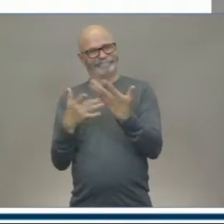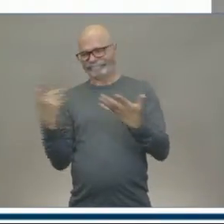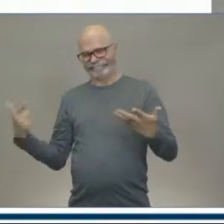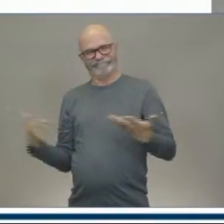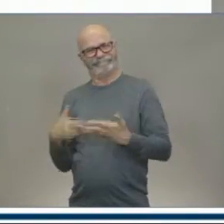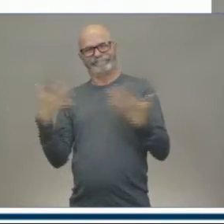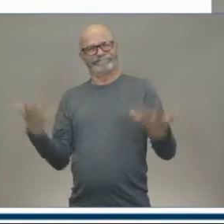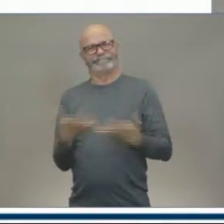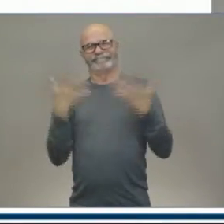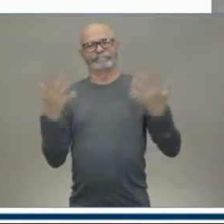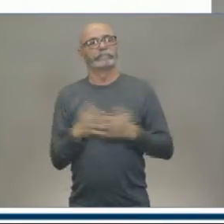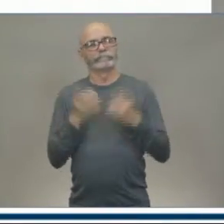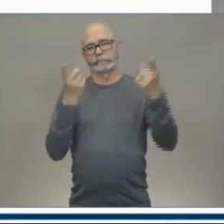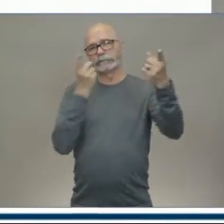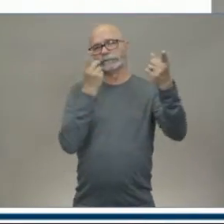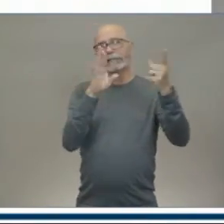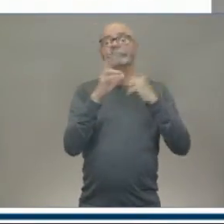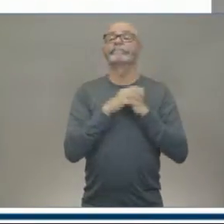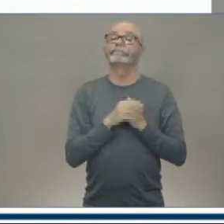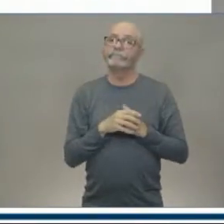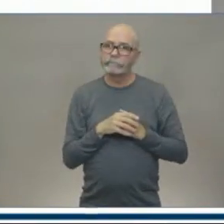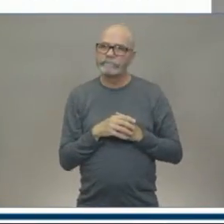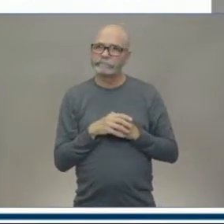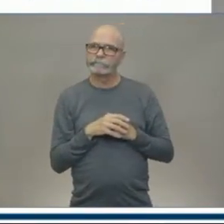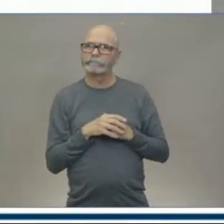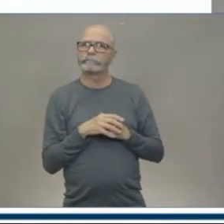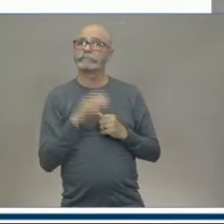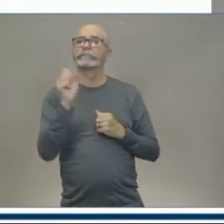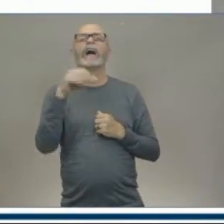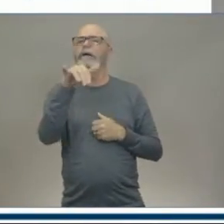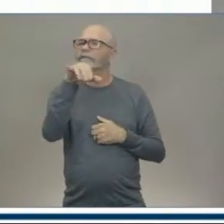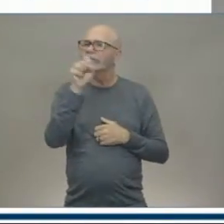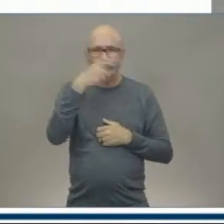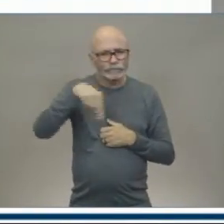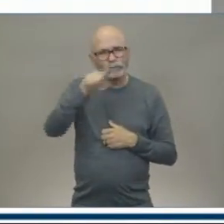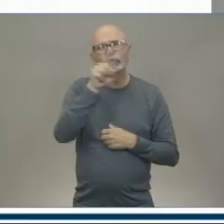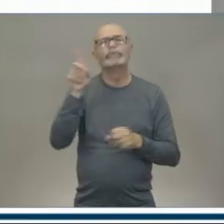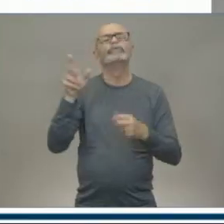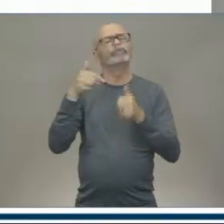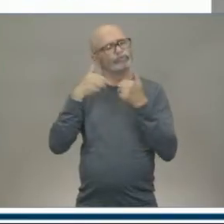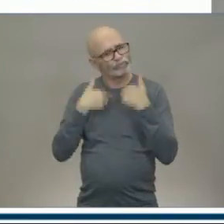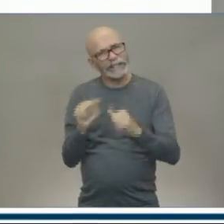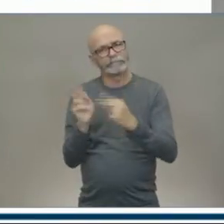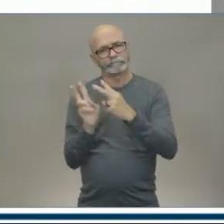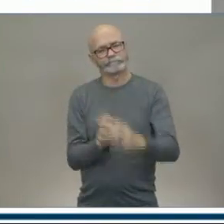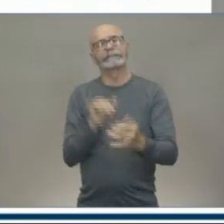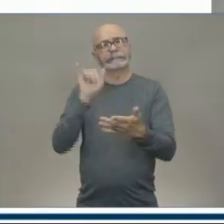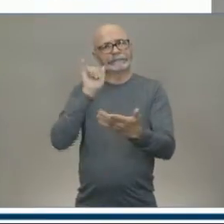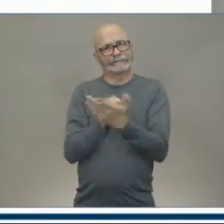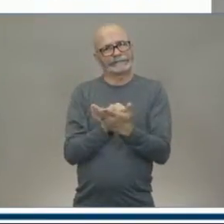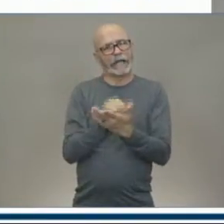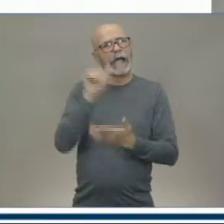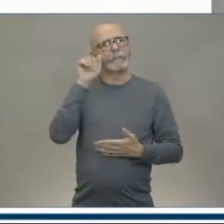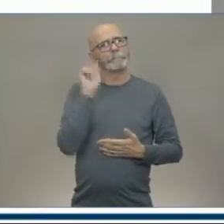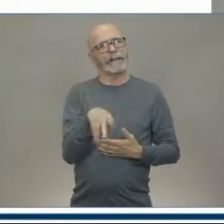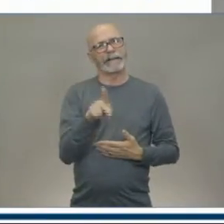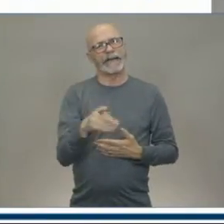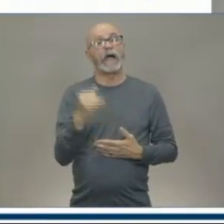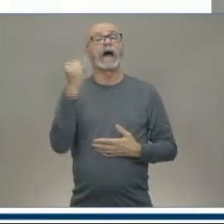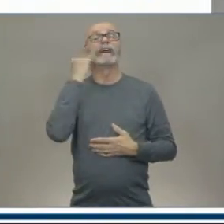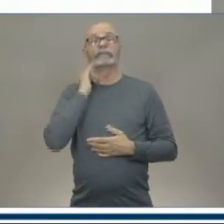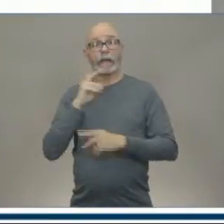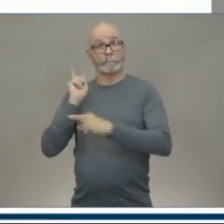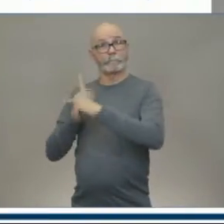I would encourage anybody to have the app, and if you are unfortunate to test positive, upload it. It certainly is